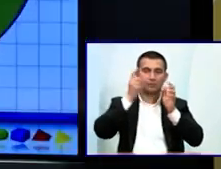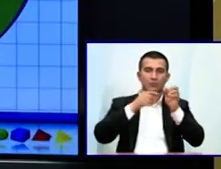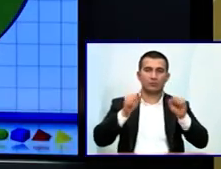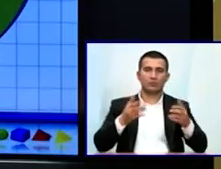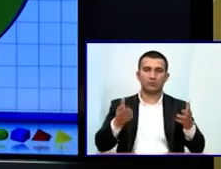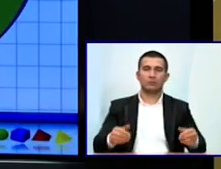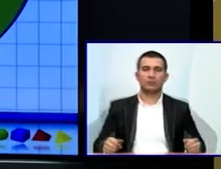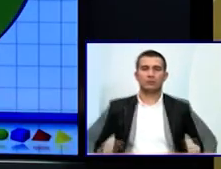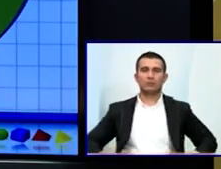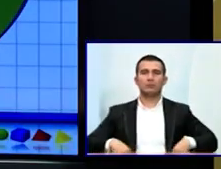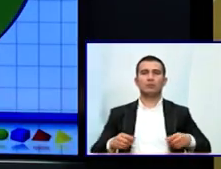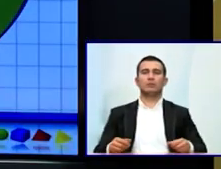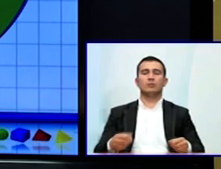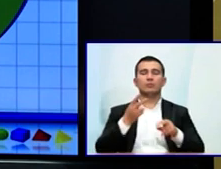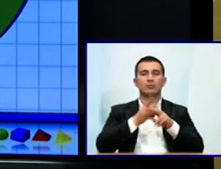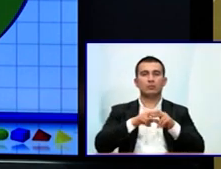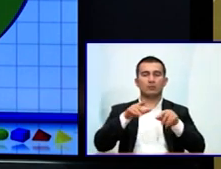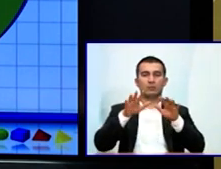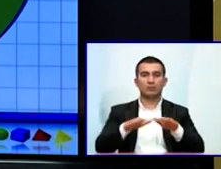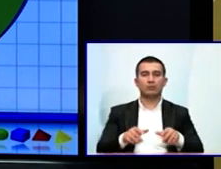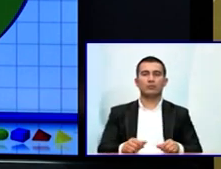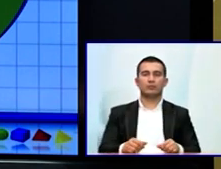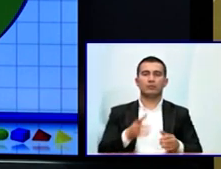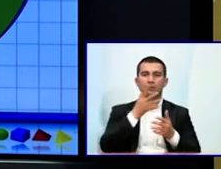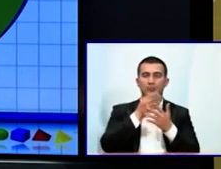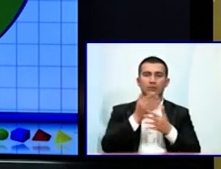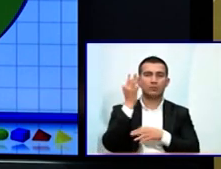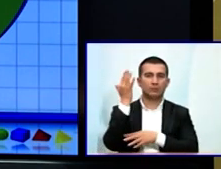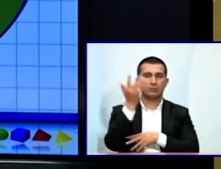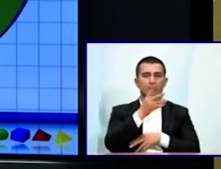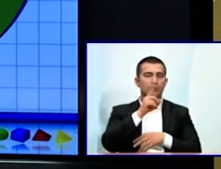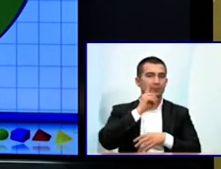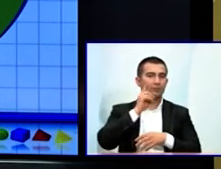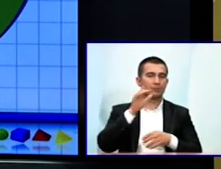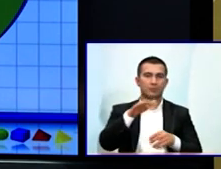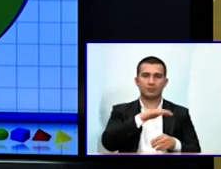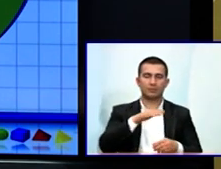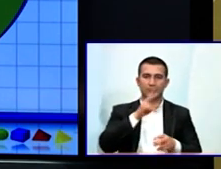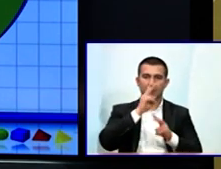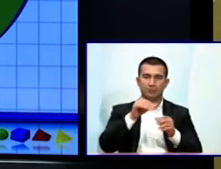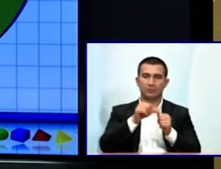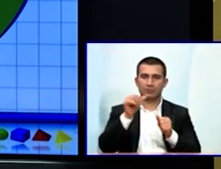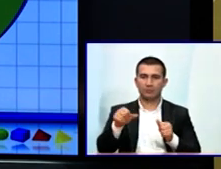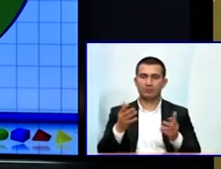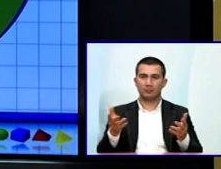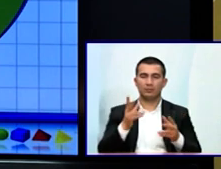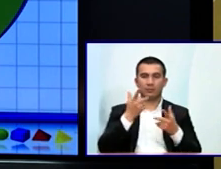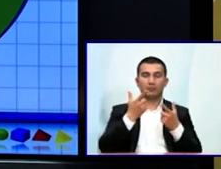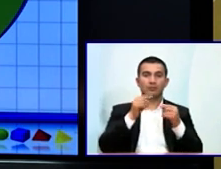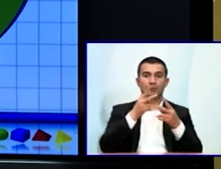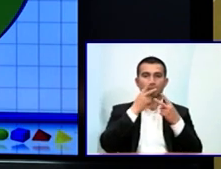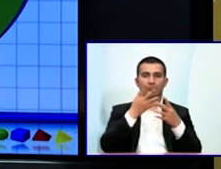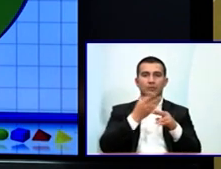keladi. Bu yerda o'rmonlarimizning rangi yashil rangda ajratilgan. Demak, ko'rinib turish